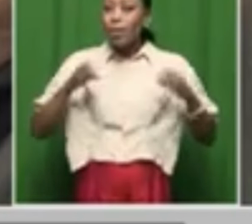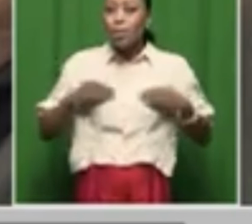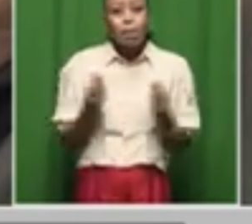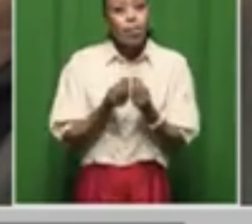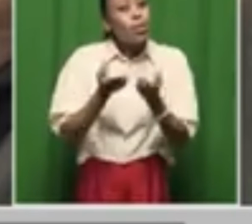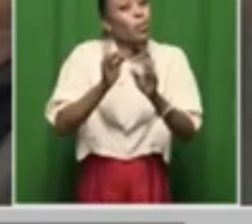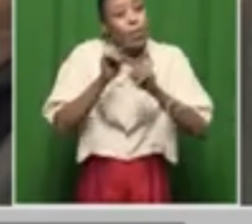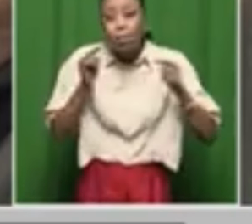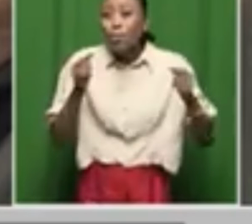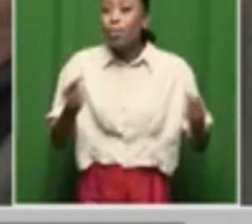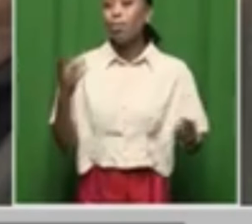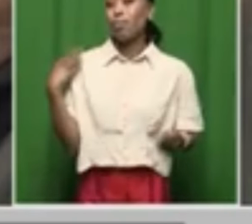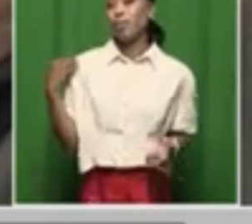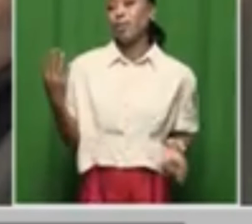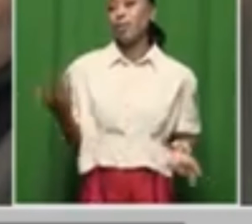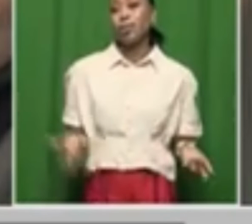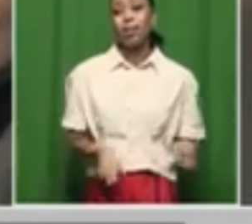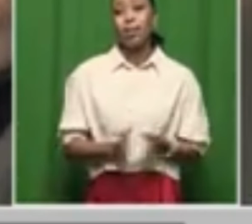Minister.